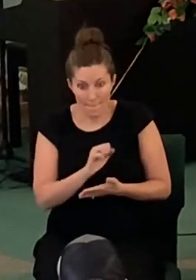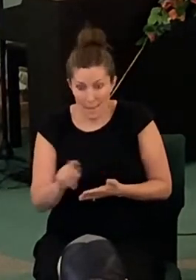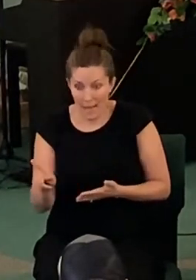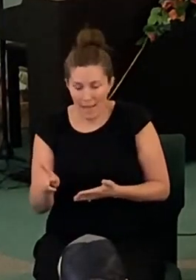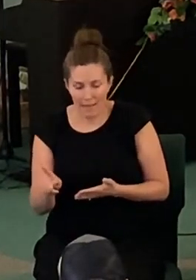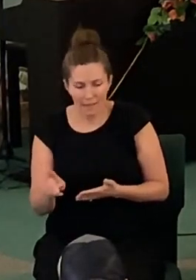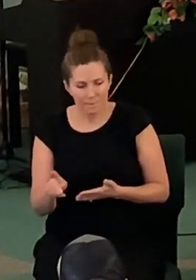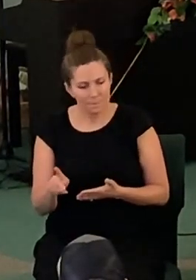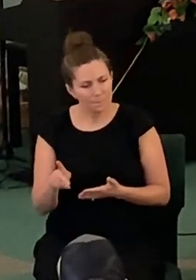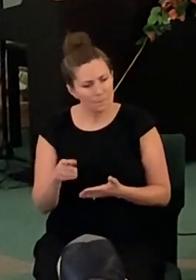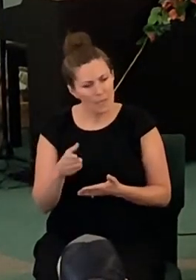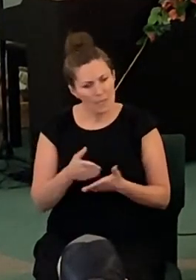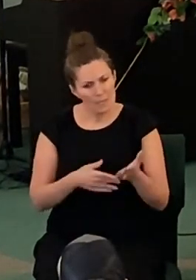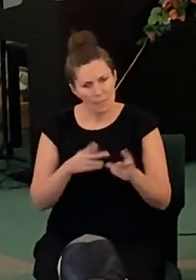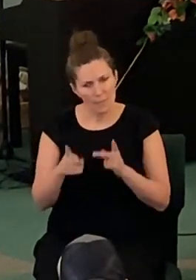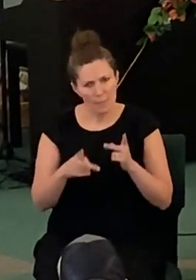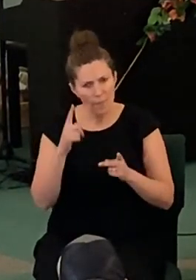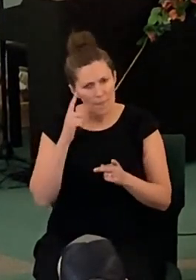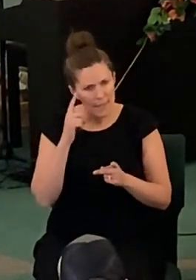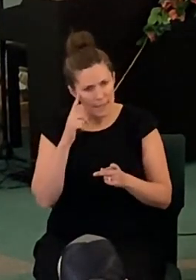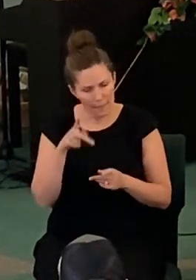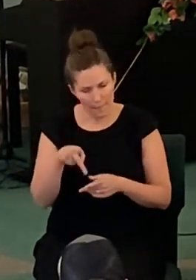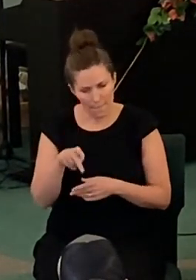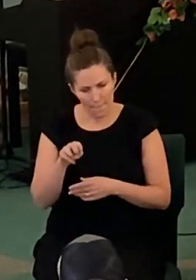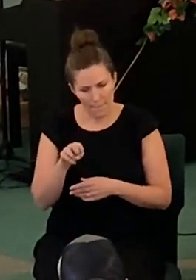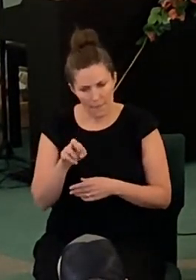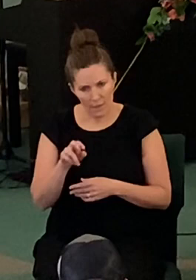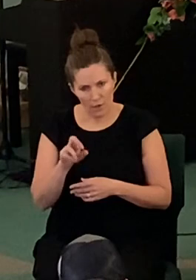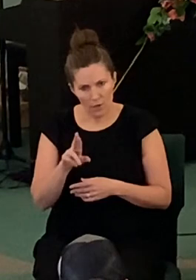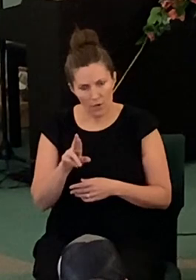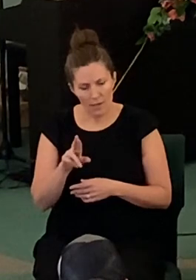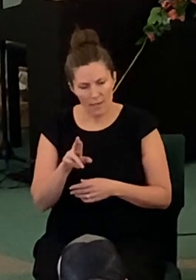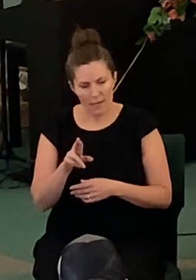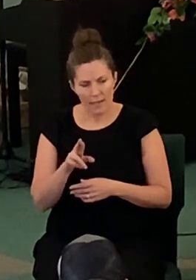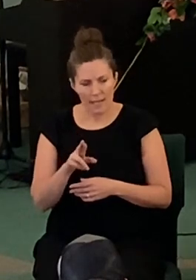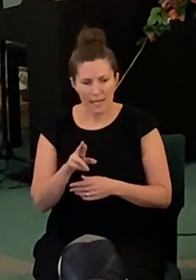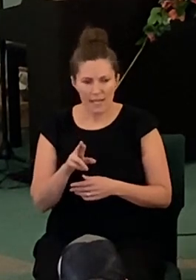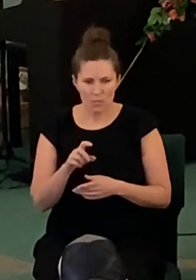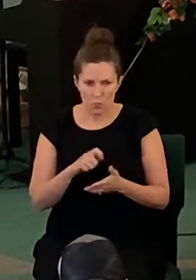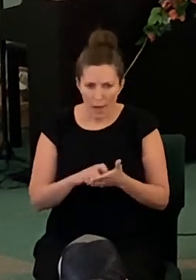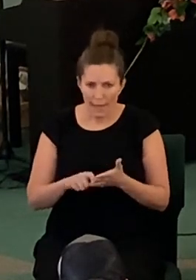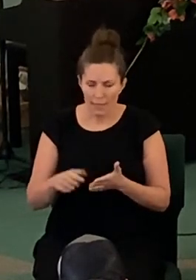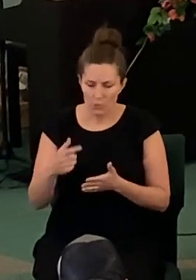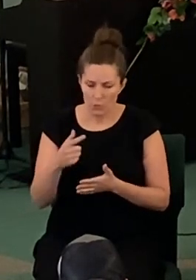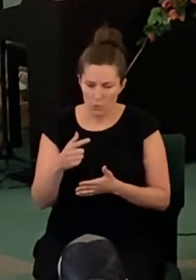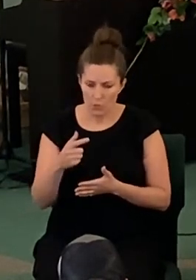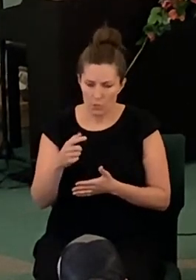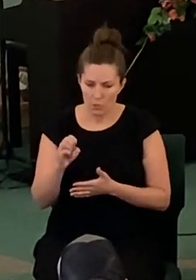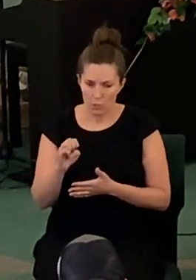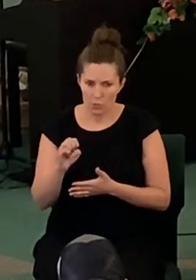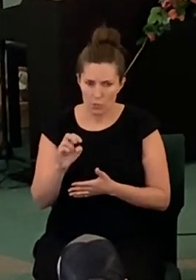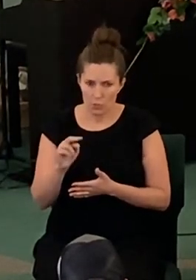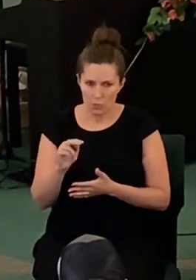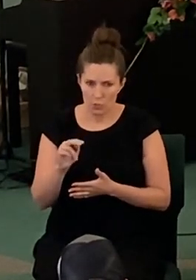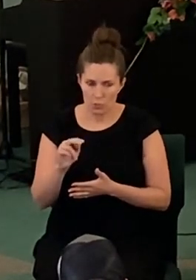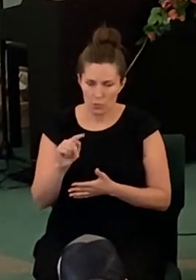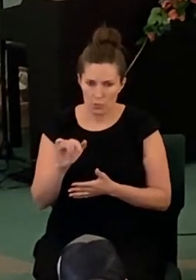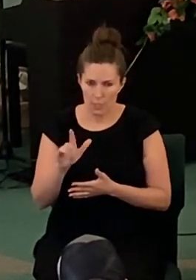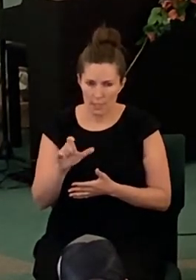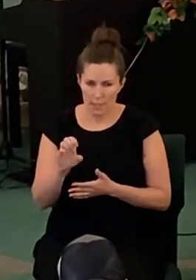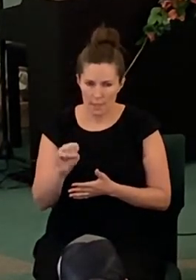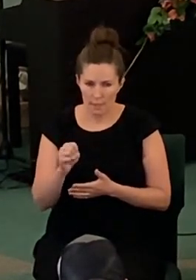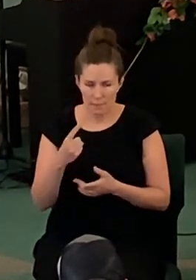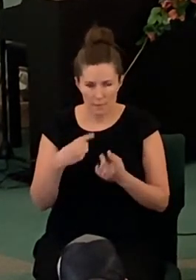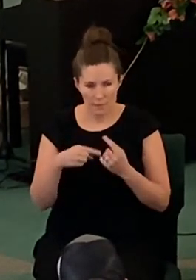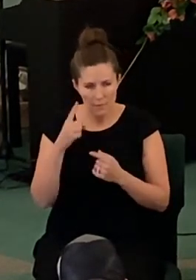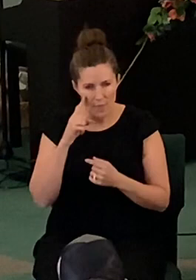writing the Gentiles and he's trying to subtly condemn their silver and gold cult practices and silver and